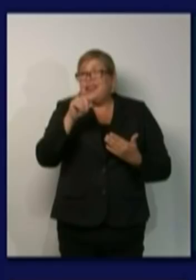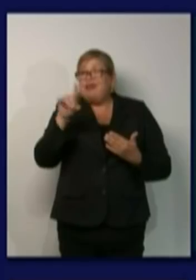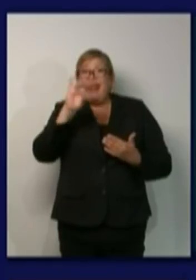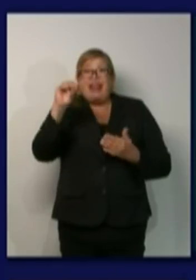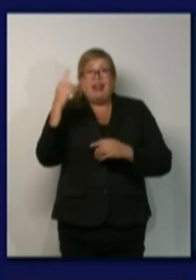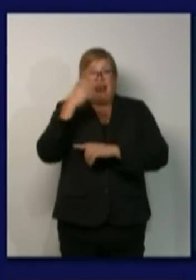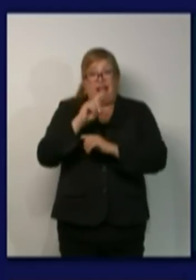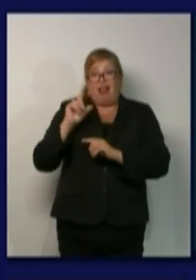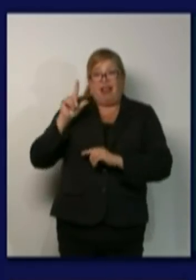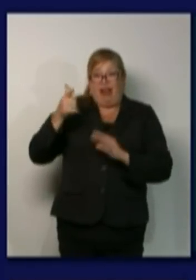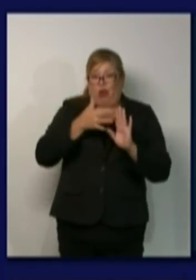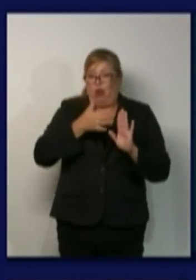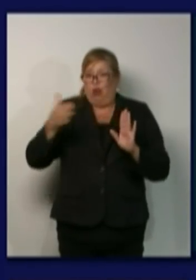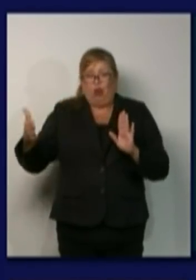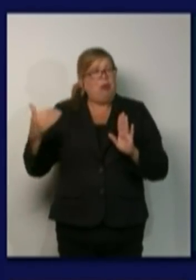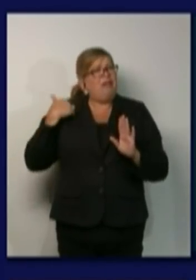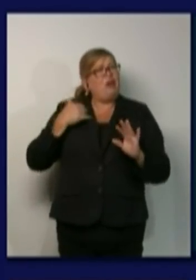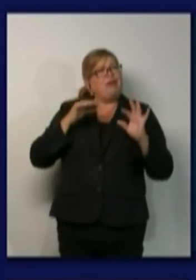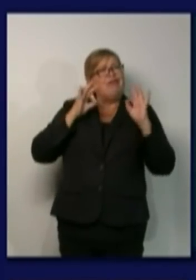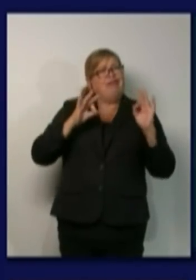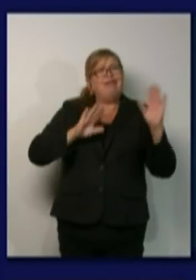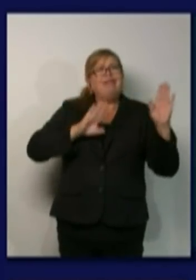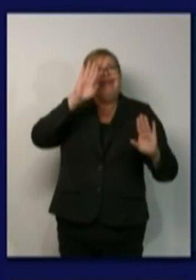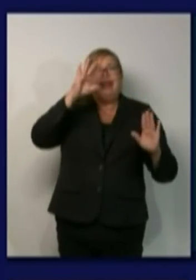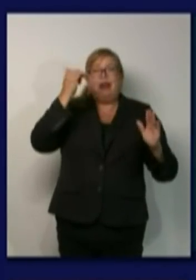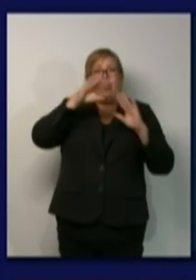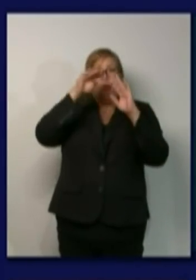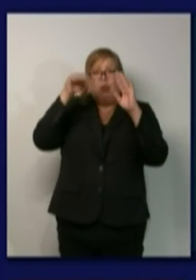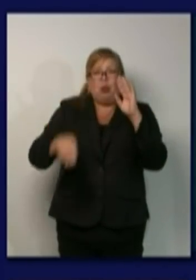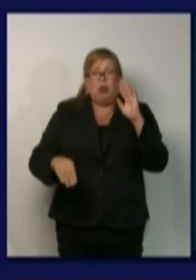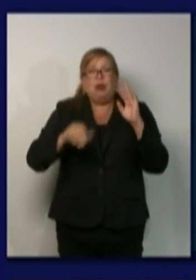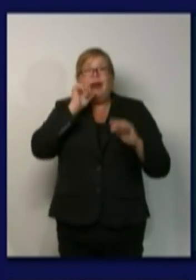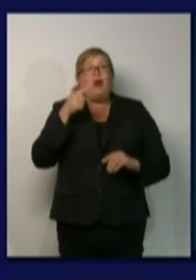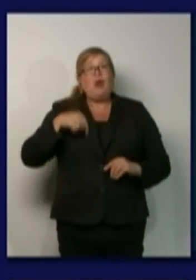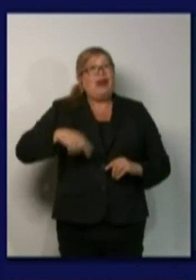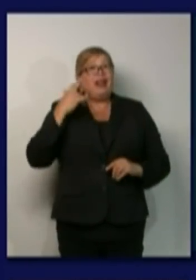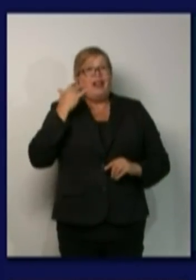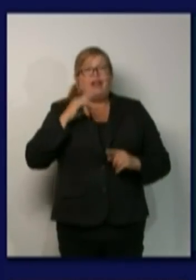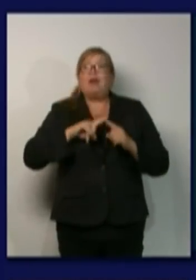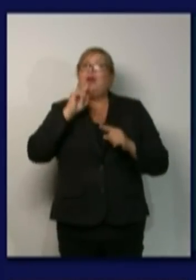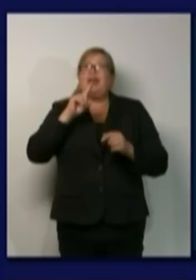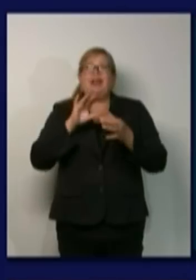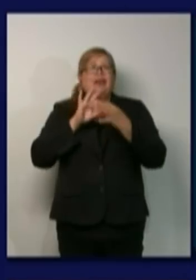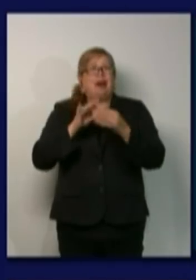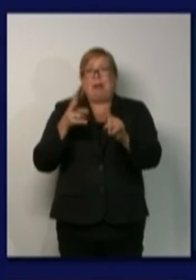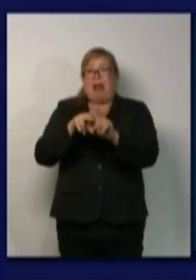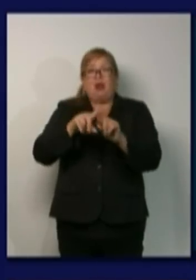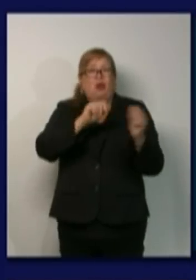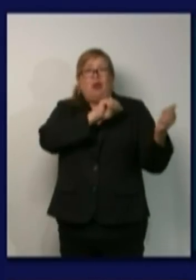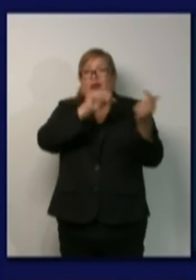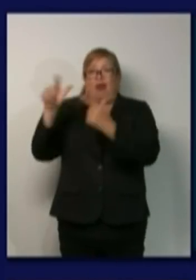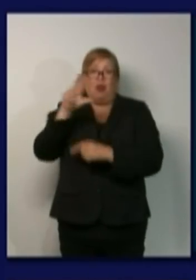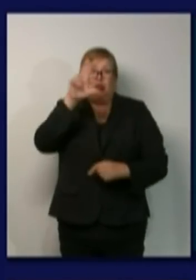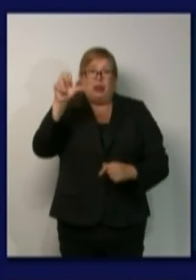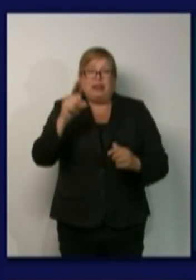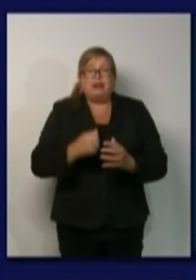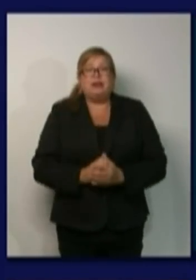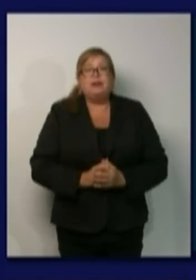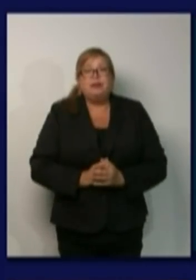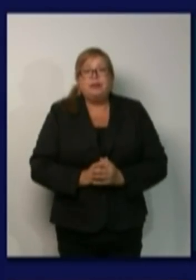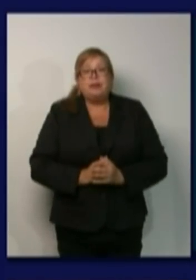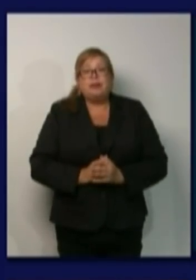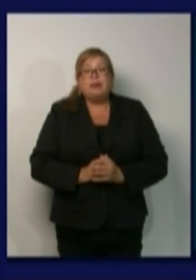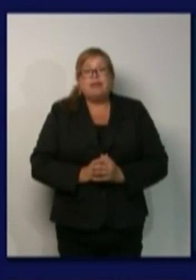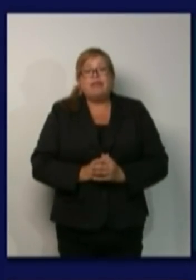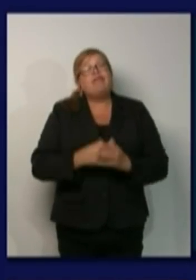a completely different position. Not just, again, the state of California, but the entire nation. The good news, though,